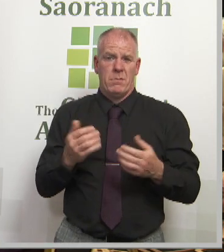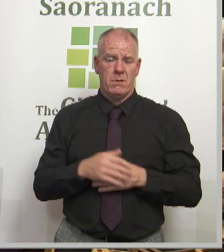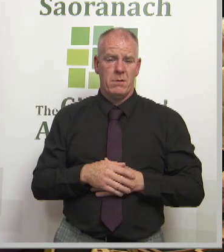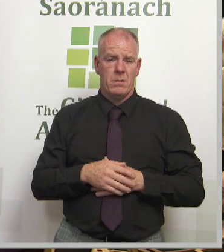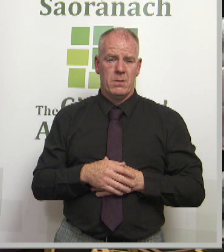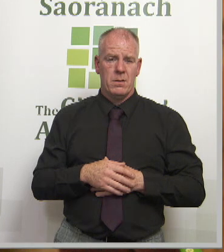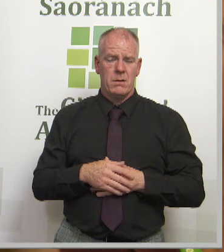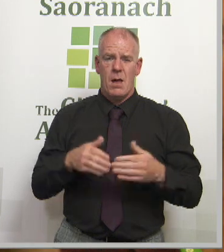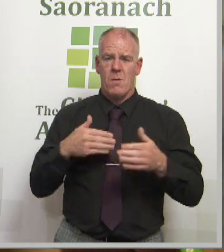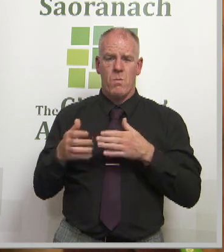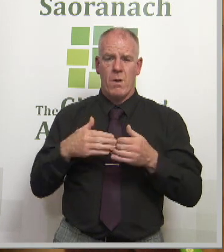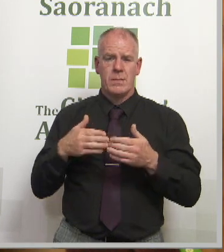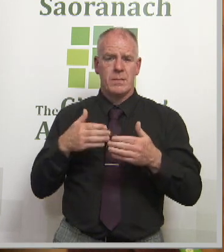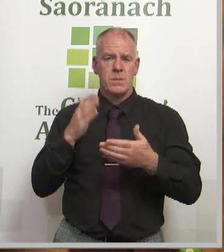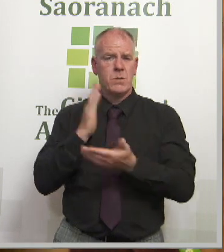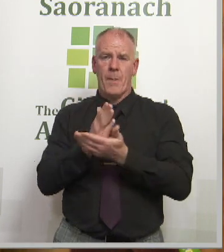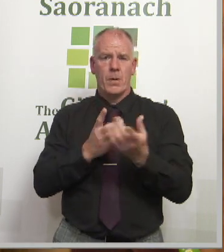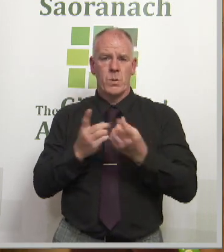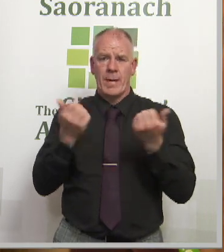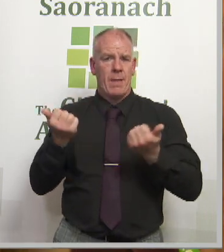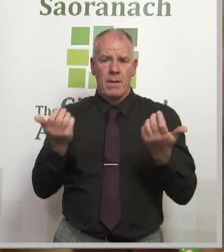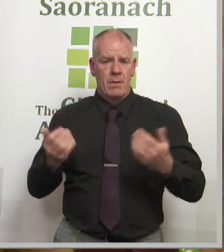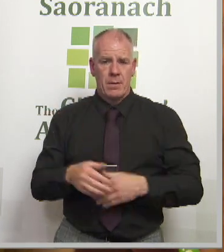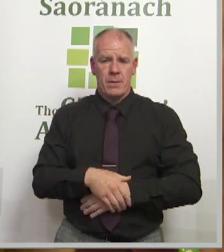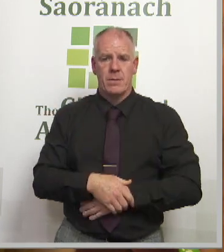simple terms, what's getting in the way?